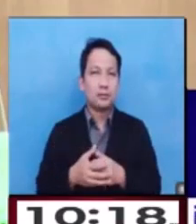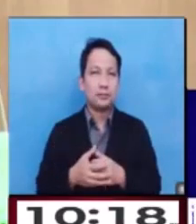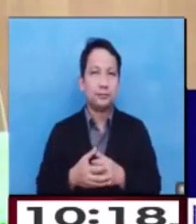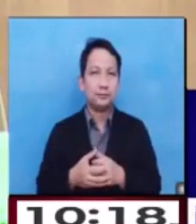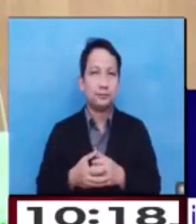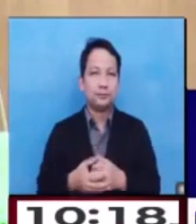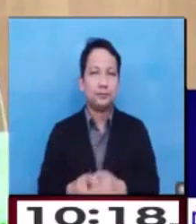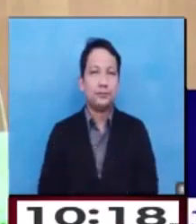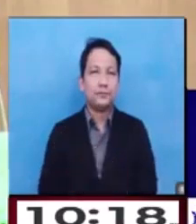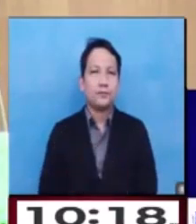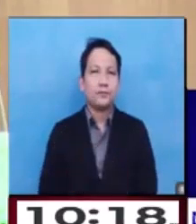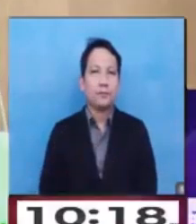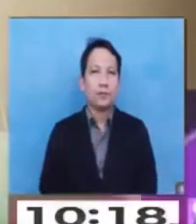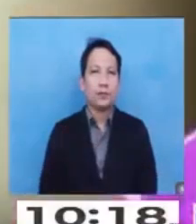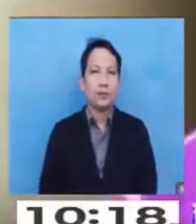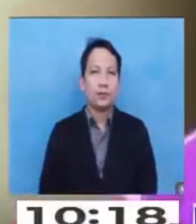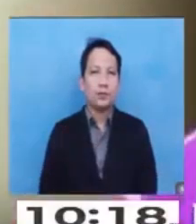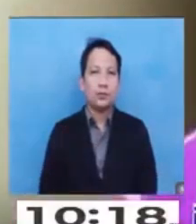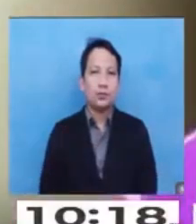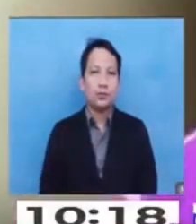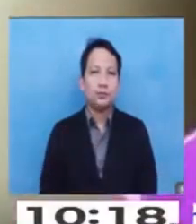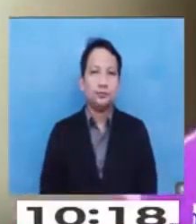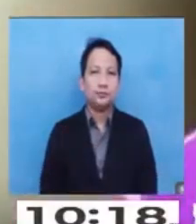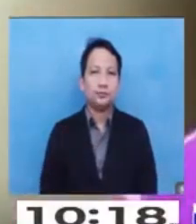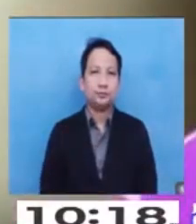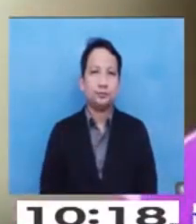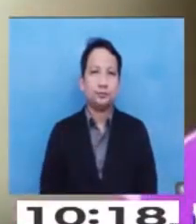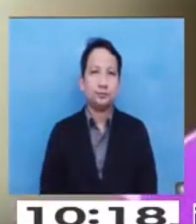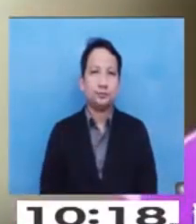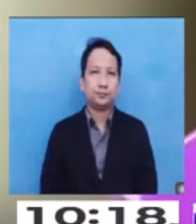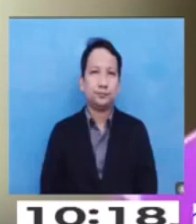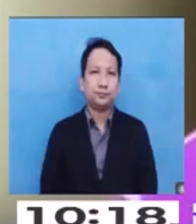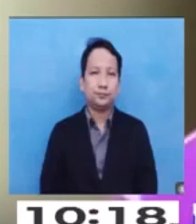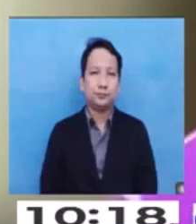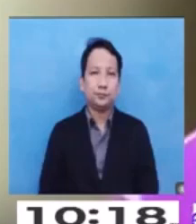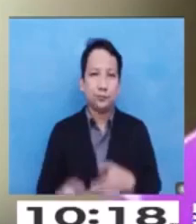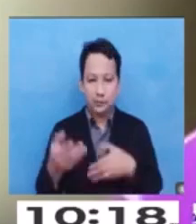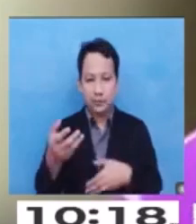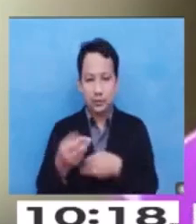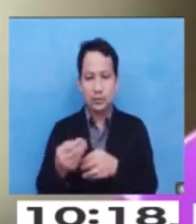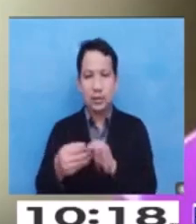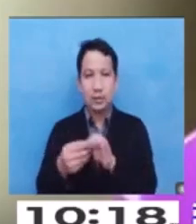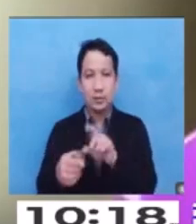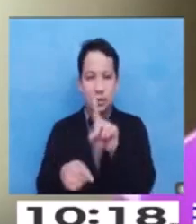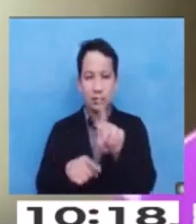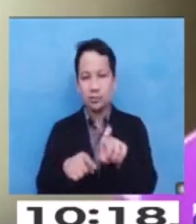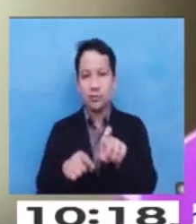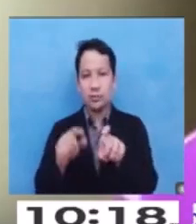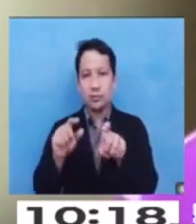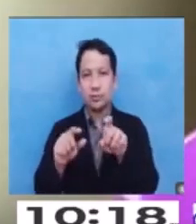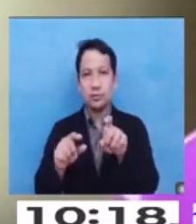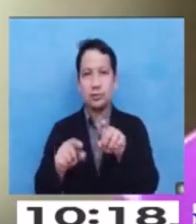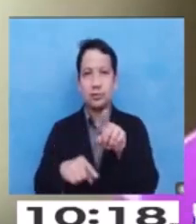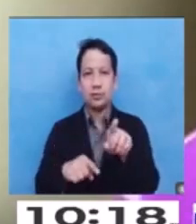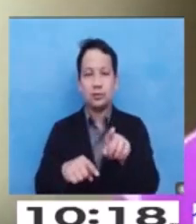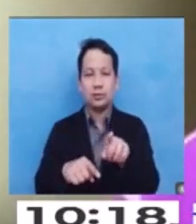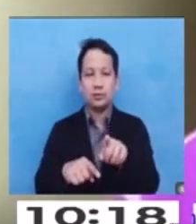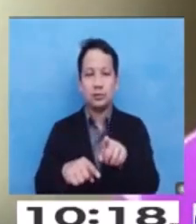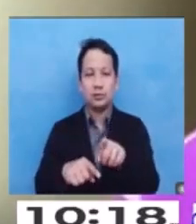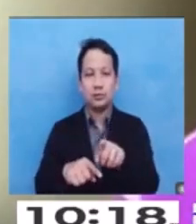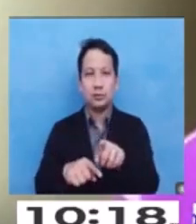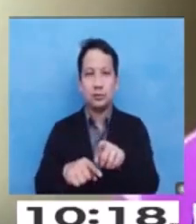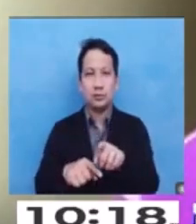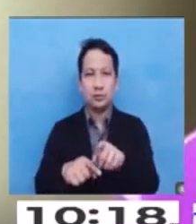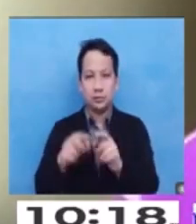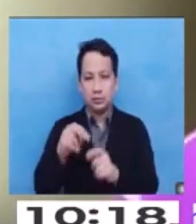Thank you, Secretary Balisakan. We have another question for you, Secretary. How much has inflation eaten up on